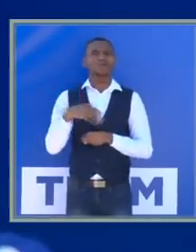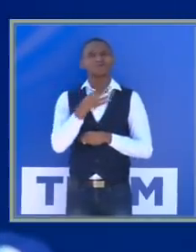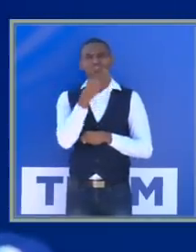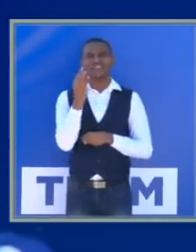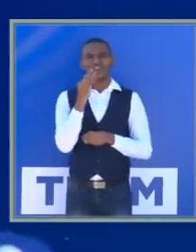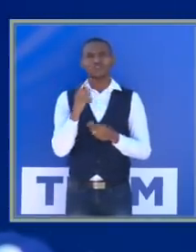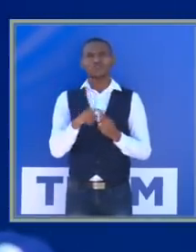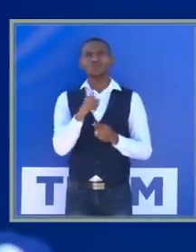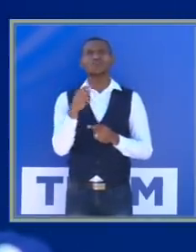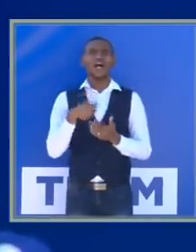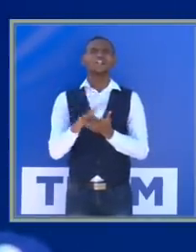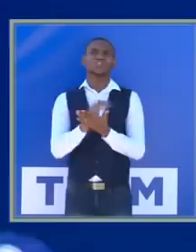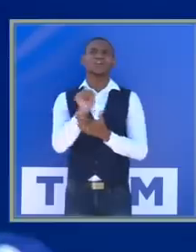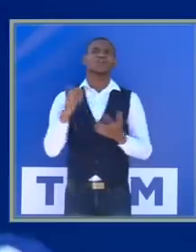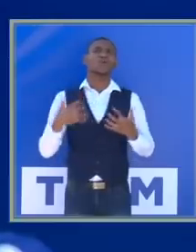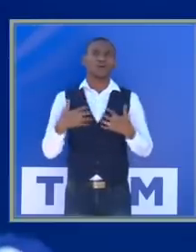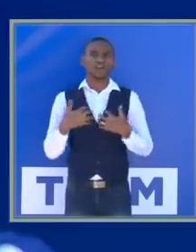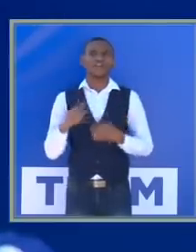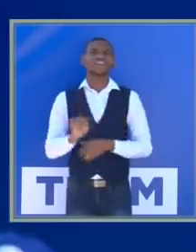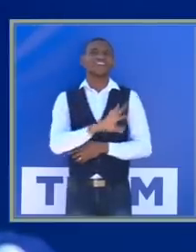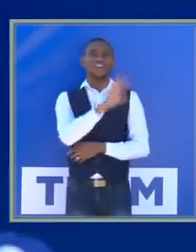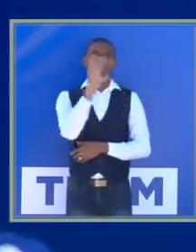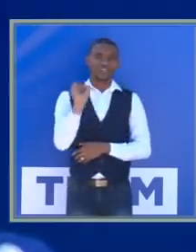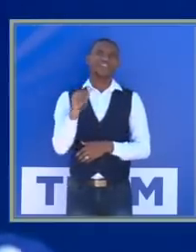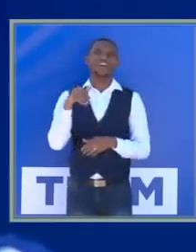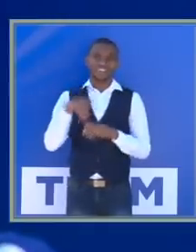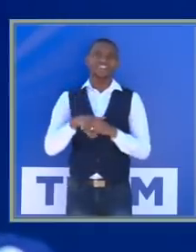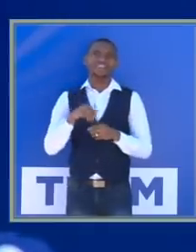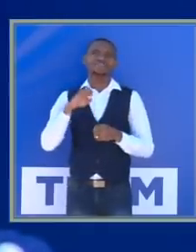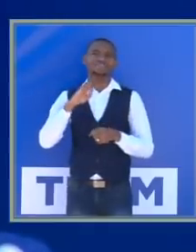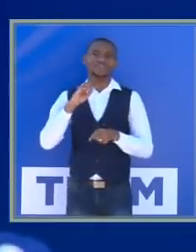you, I share your worries. South Africa imomatate.